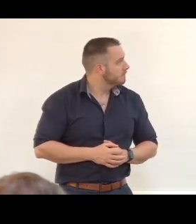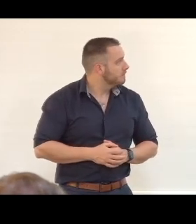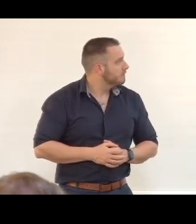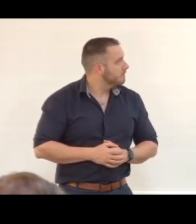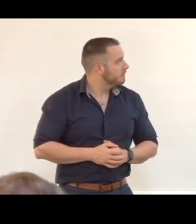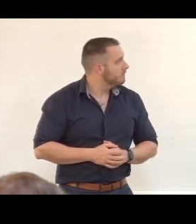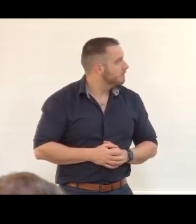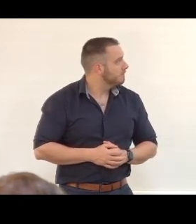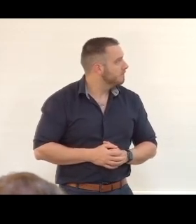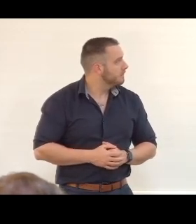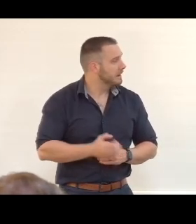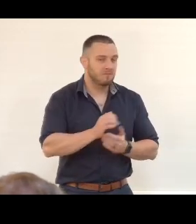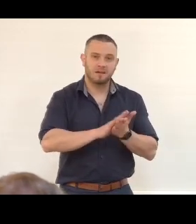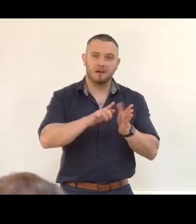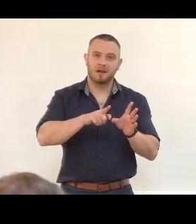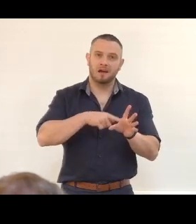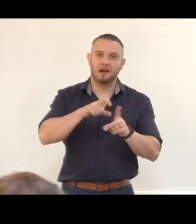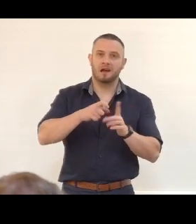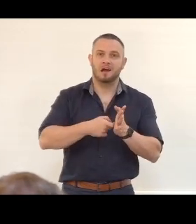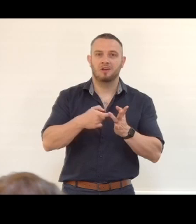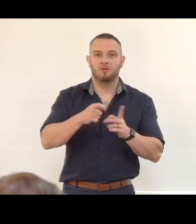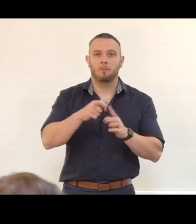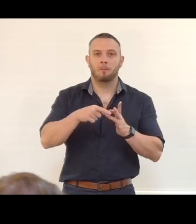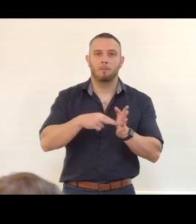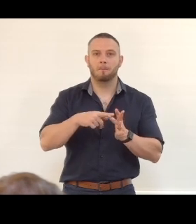aquaponic system inside the lab.